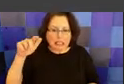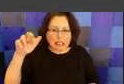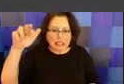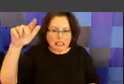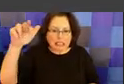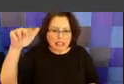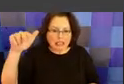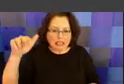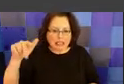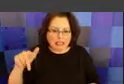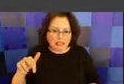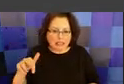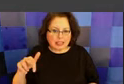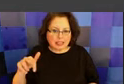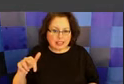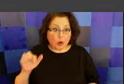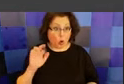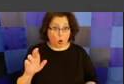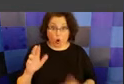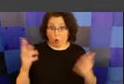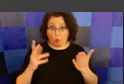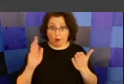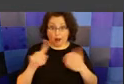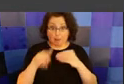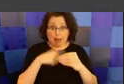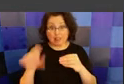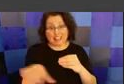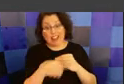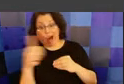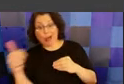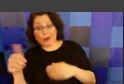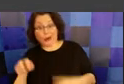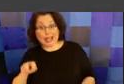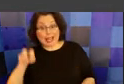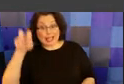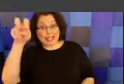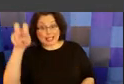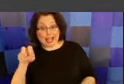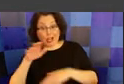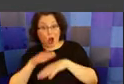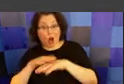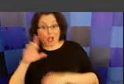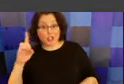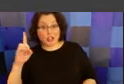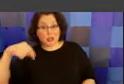And what about the other Duquesne Heights incline? So I can